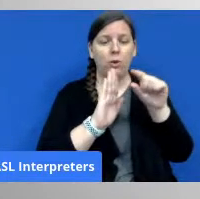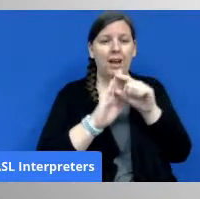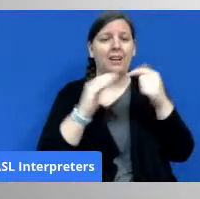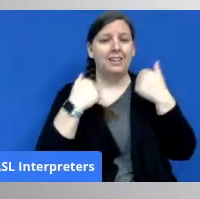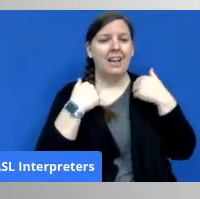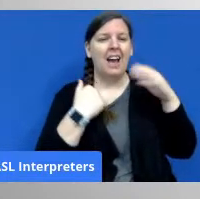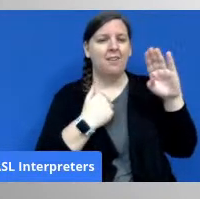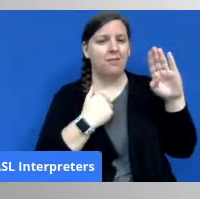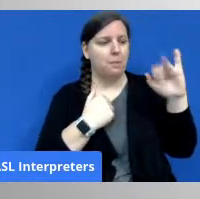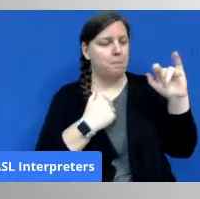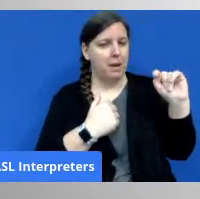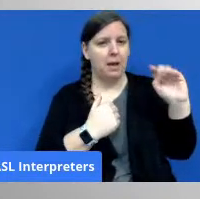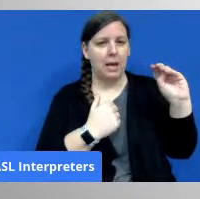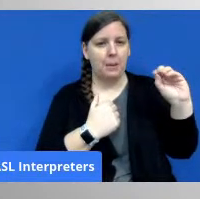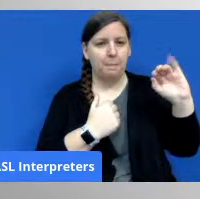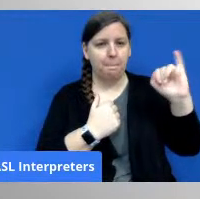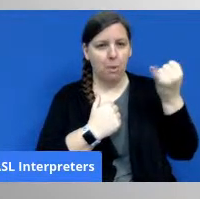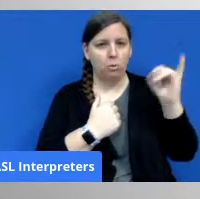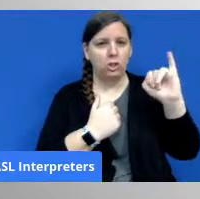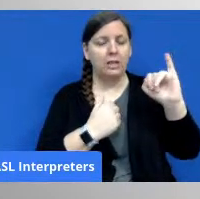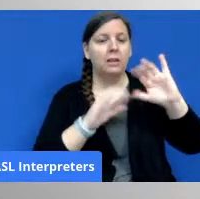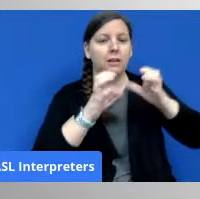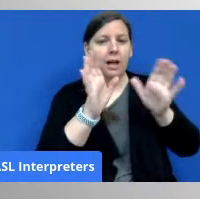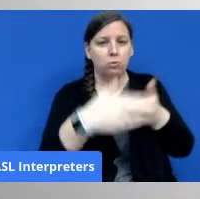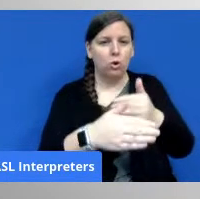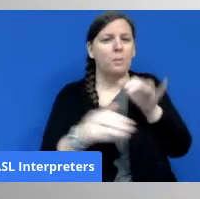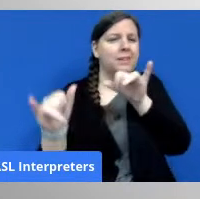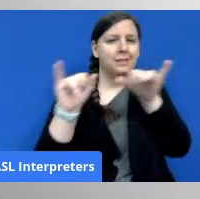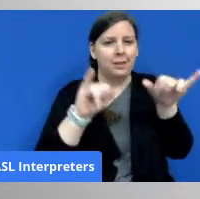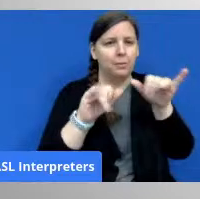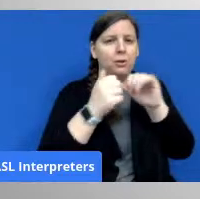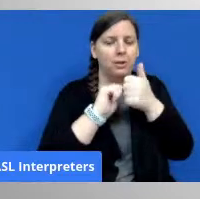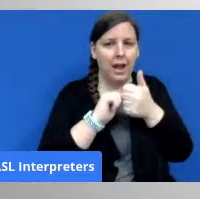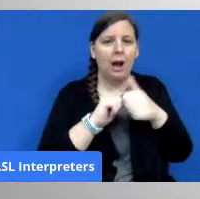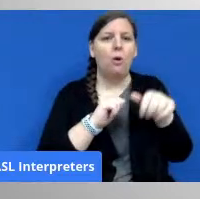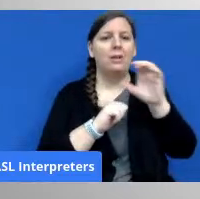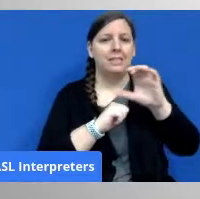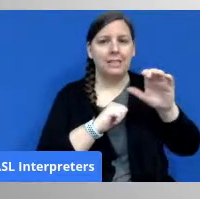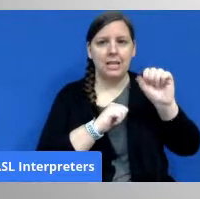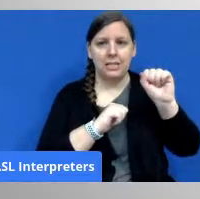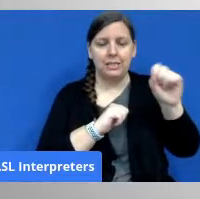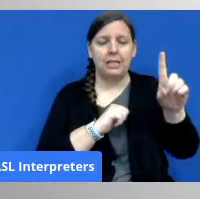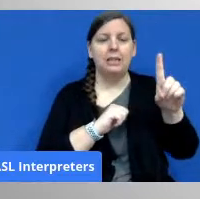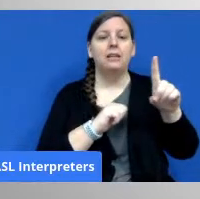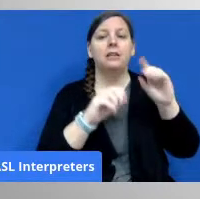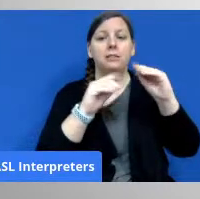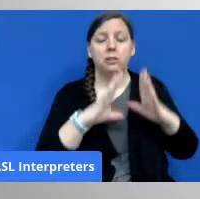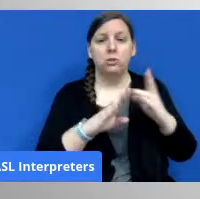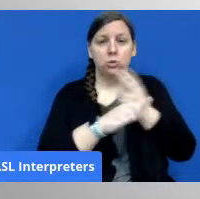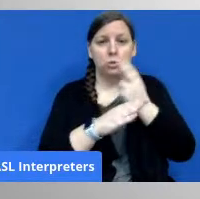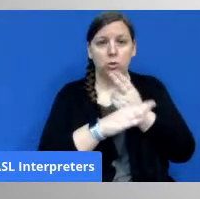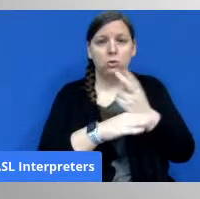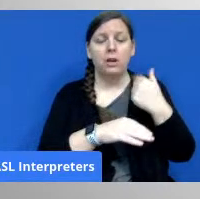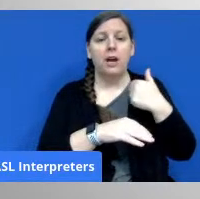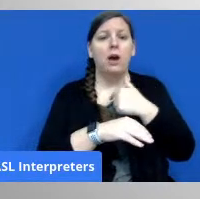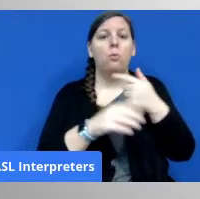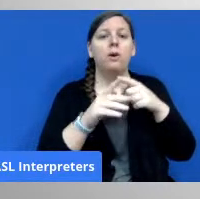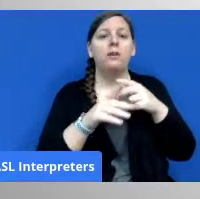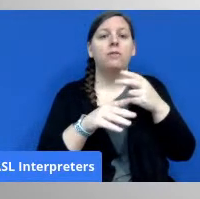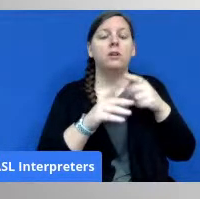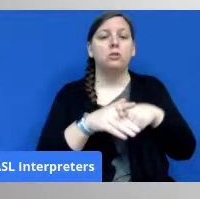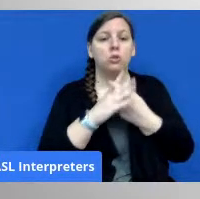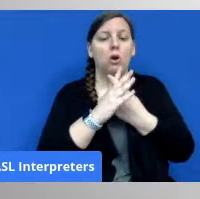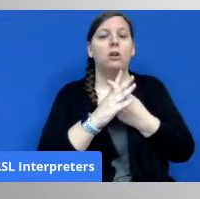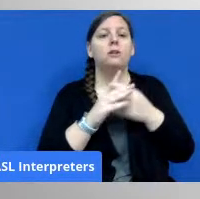rollout to teachers with the help of our Experience UGA advisory group, which is made up of